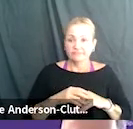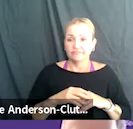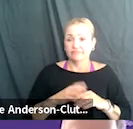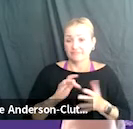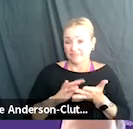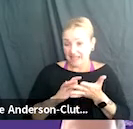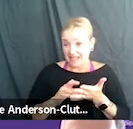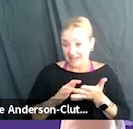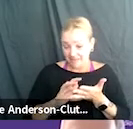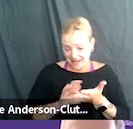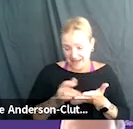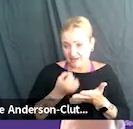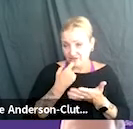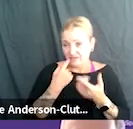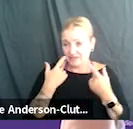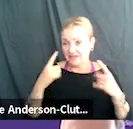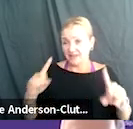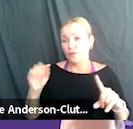not